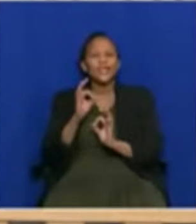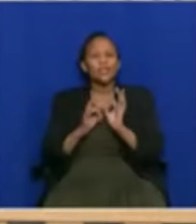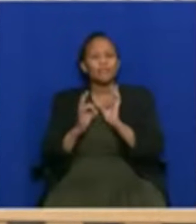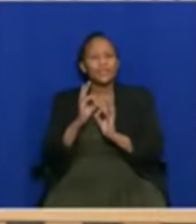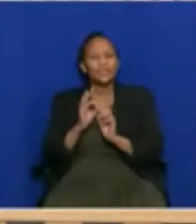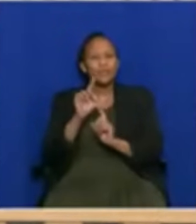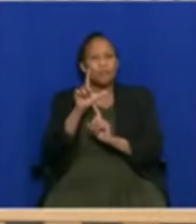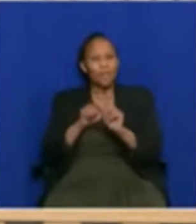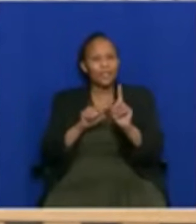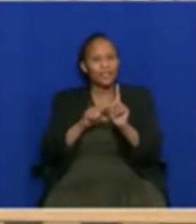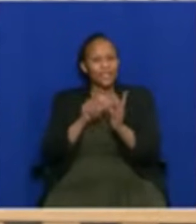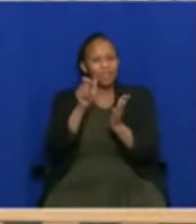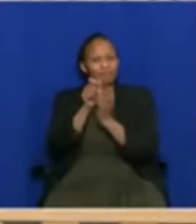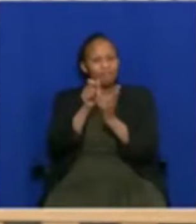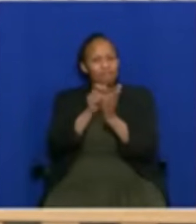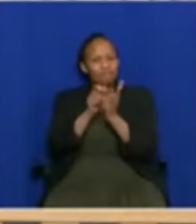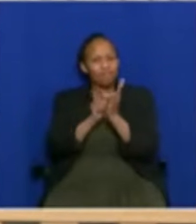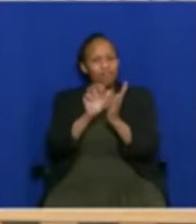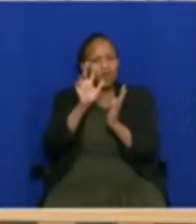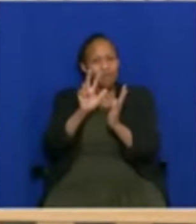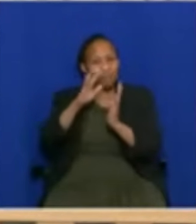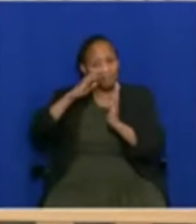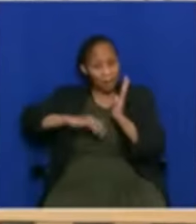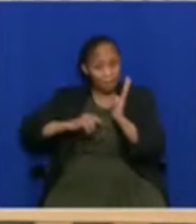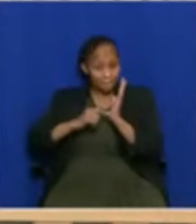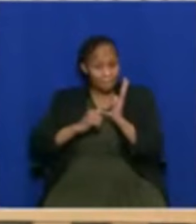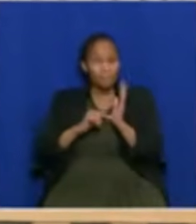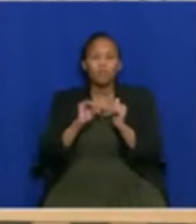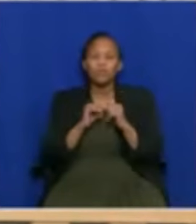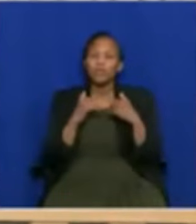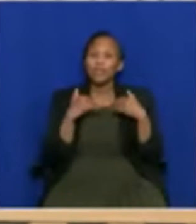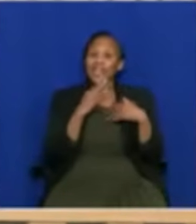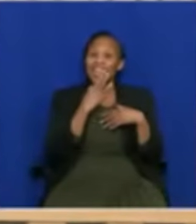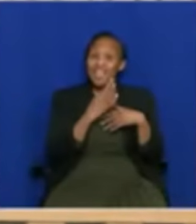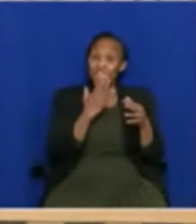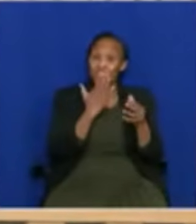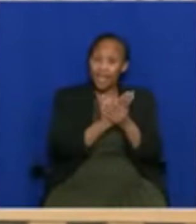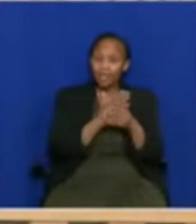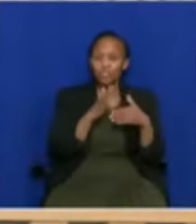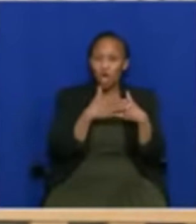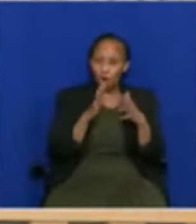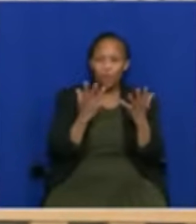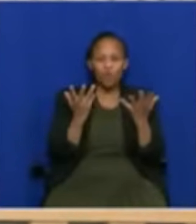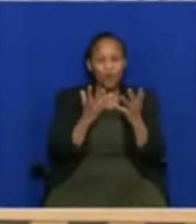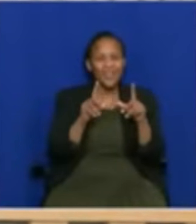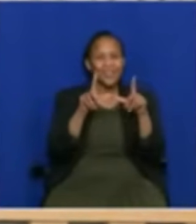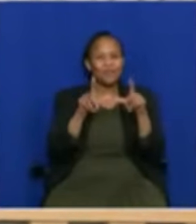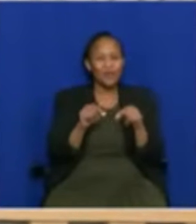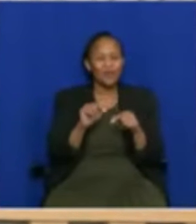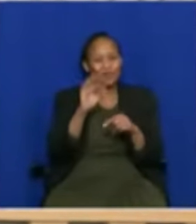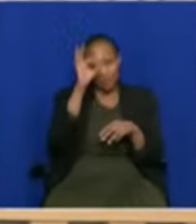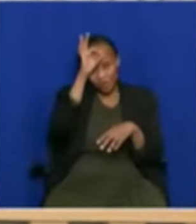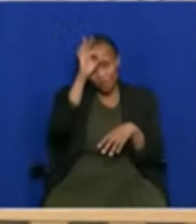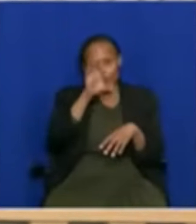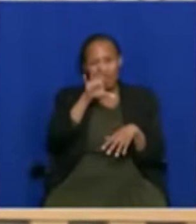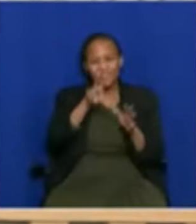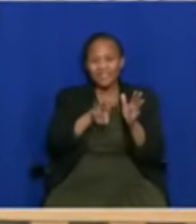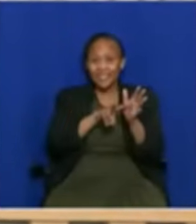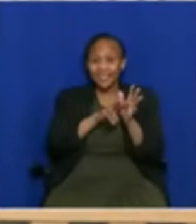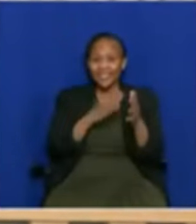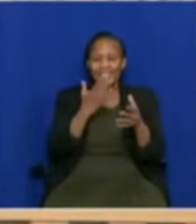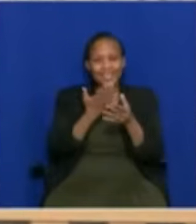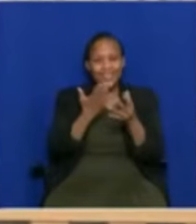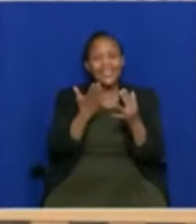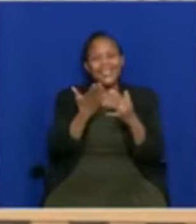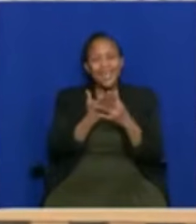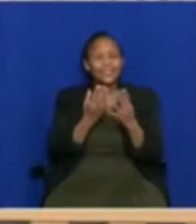read, first opened 3 cases in Cape Town Police Station with case numbers, and they are set out. You